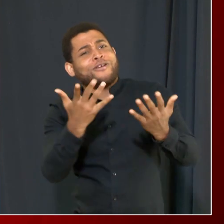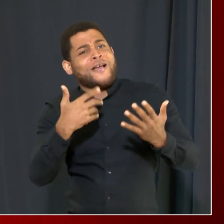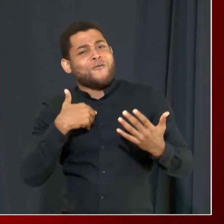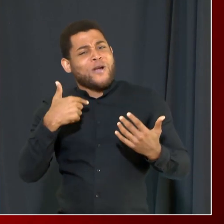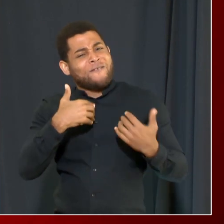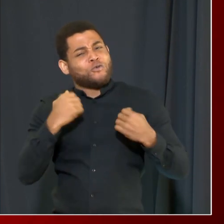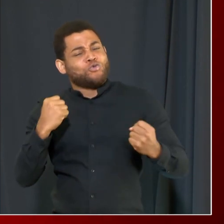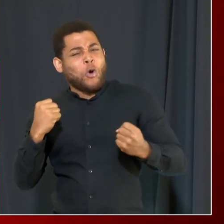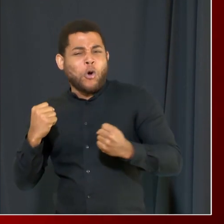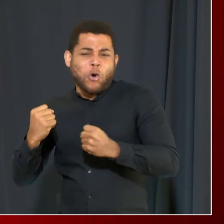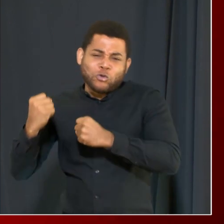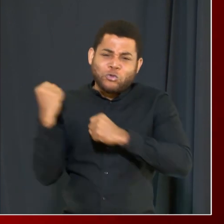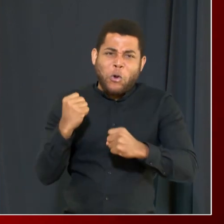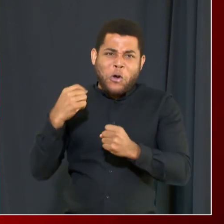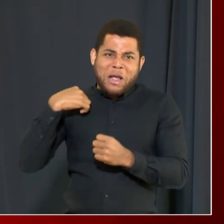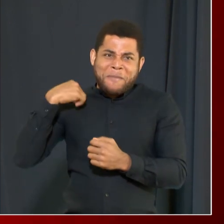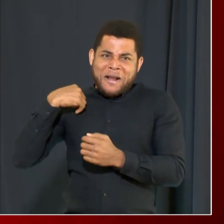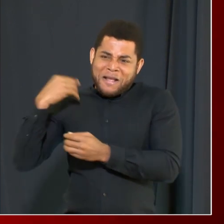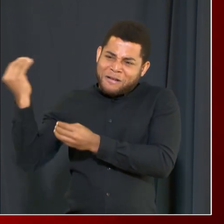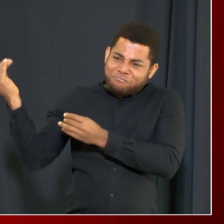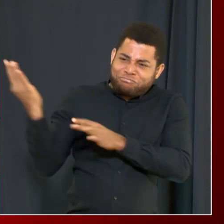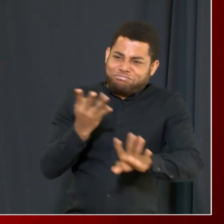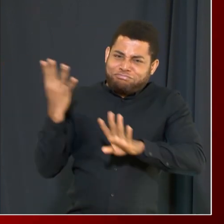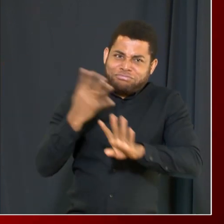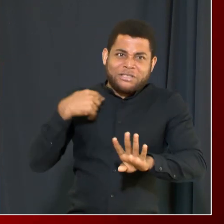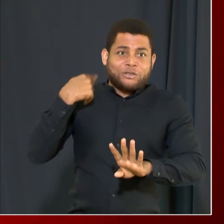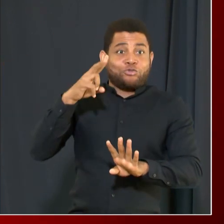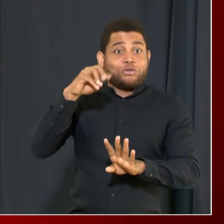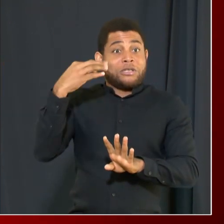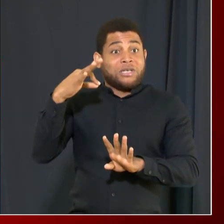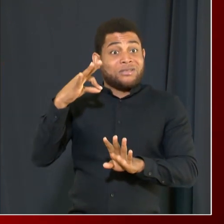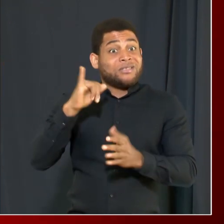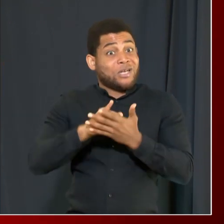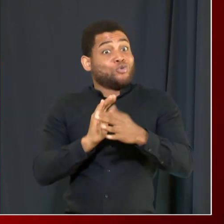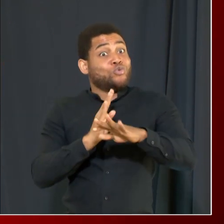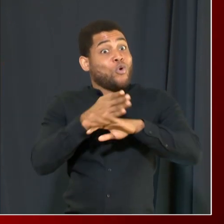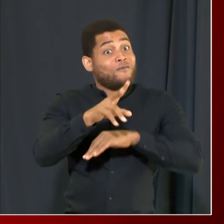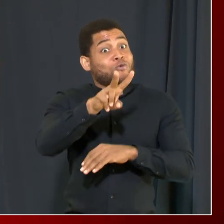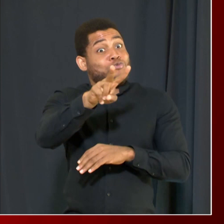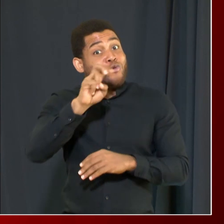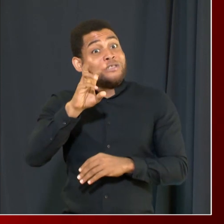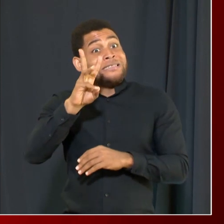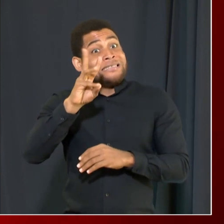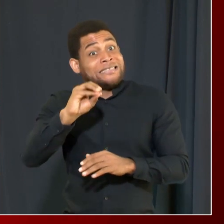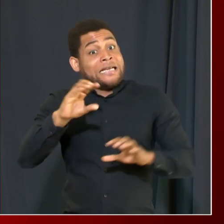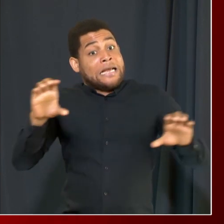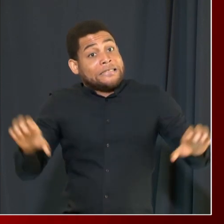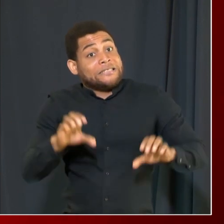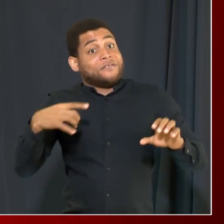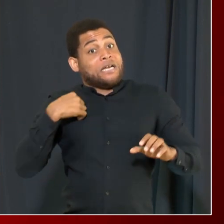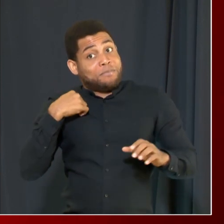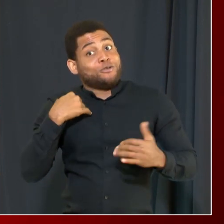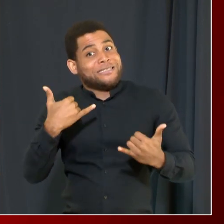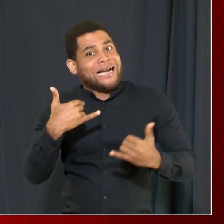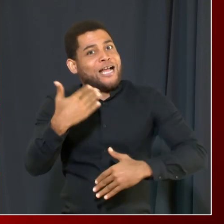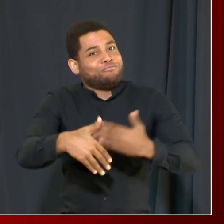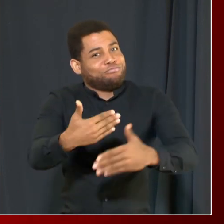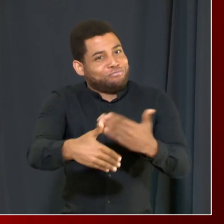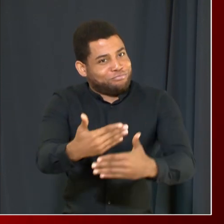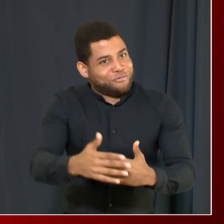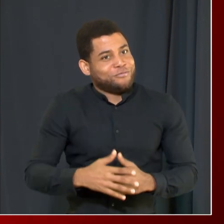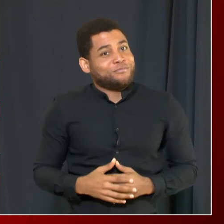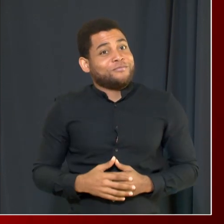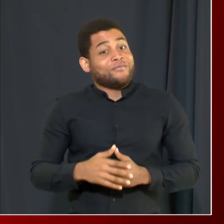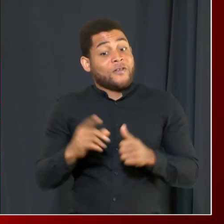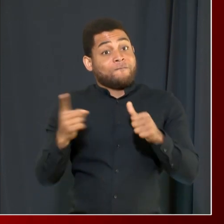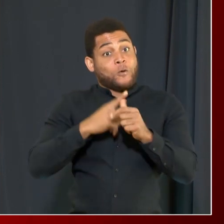since 2019, with over 260 active applicants in process. In the first 6 months,